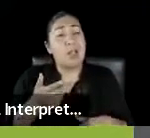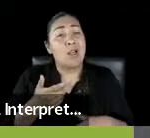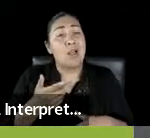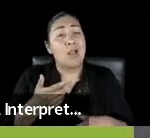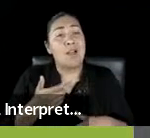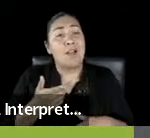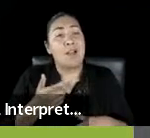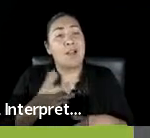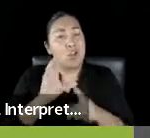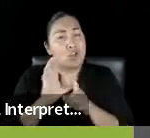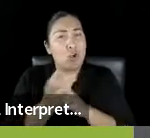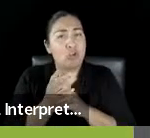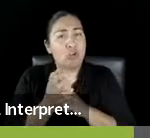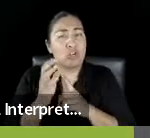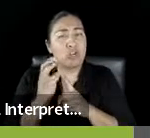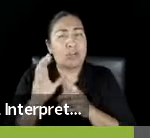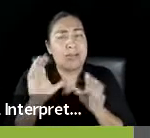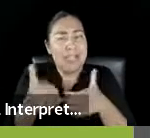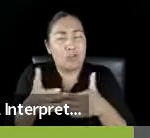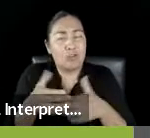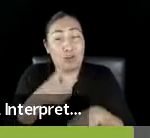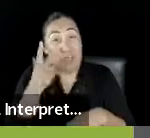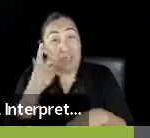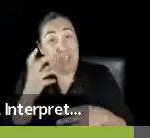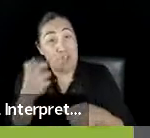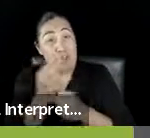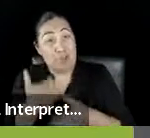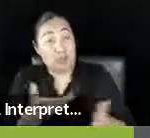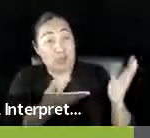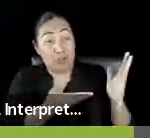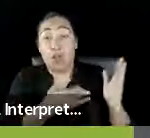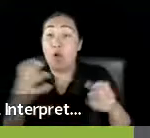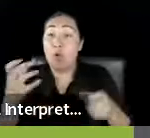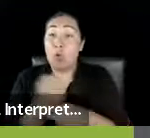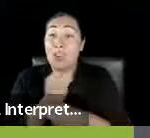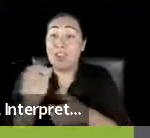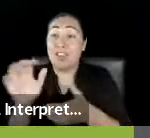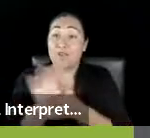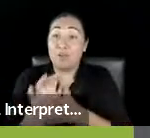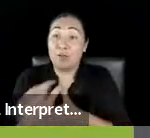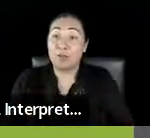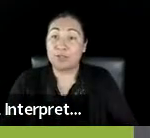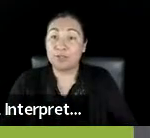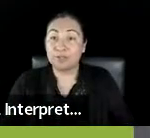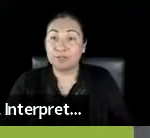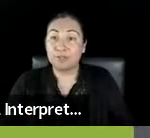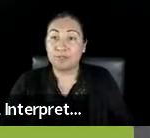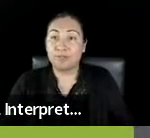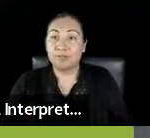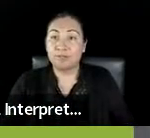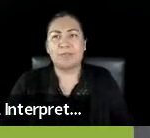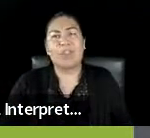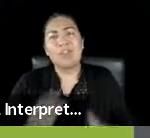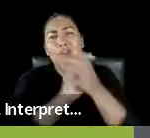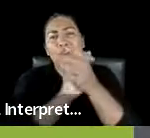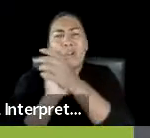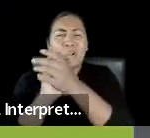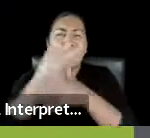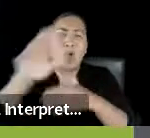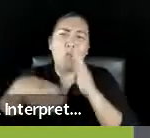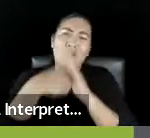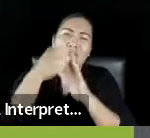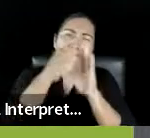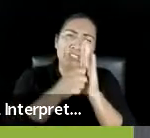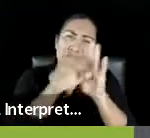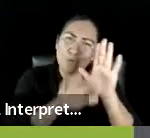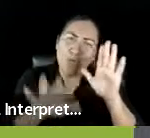category. You see the winners on the screen right there. The winning films are all there, but congratulations to all of our statewide winners,